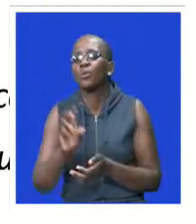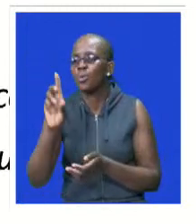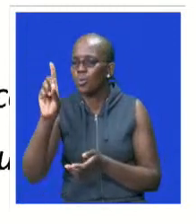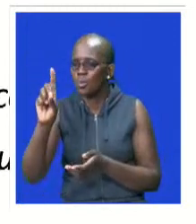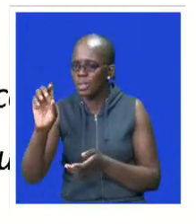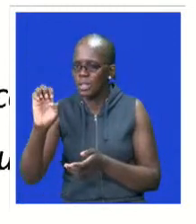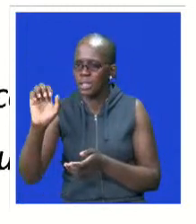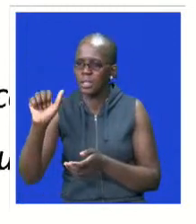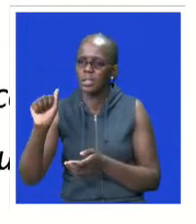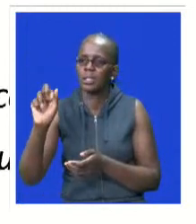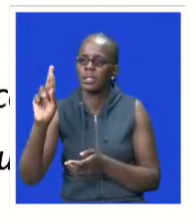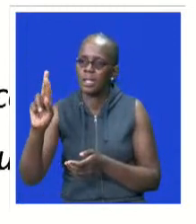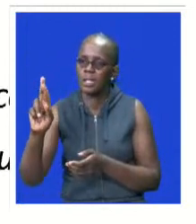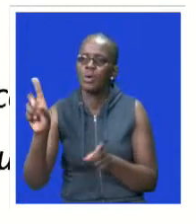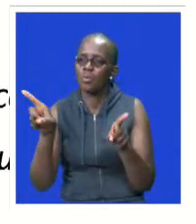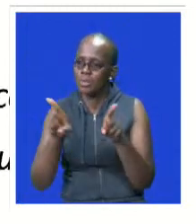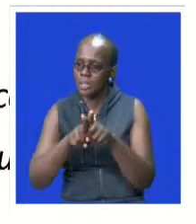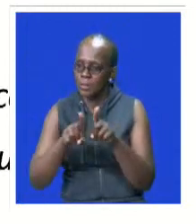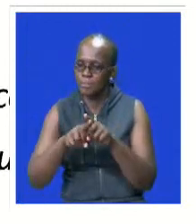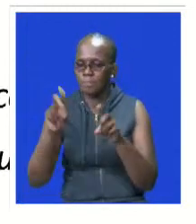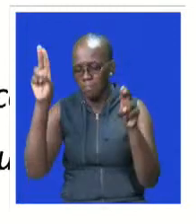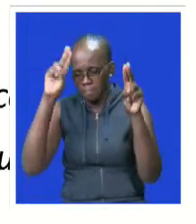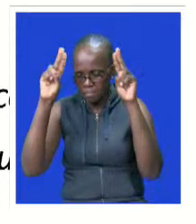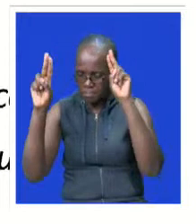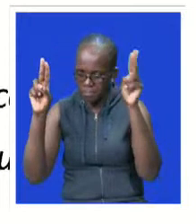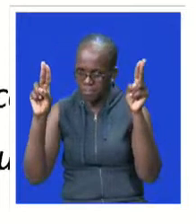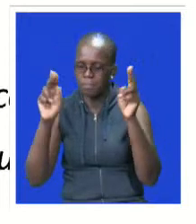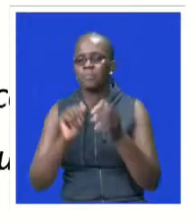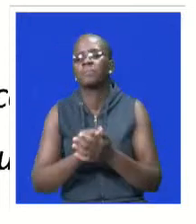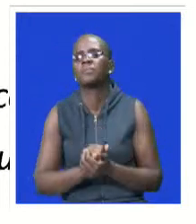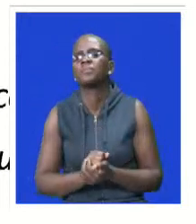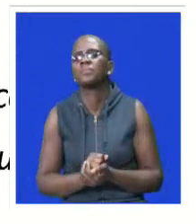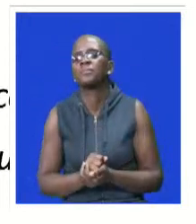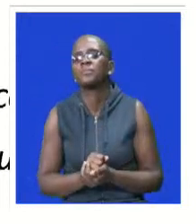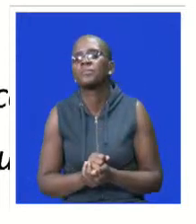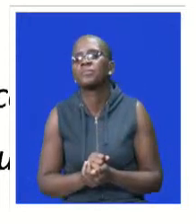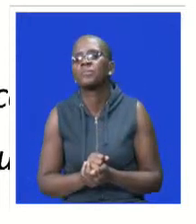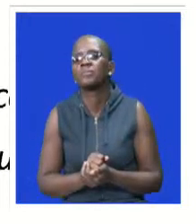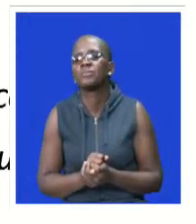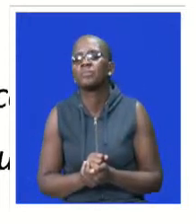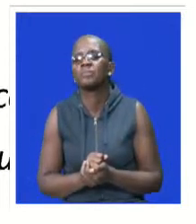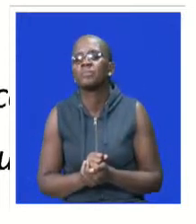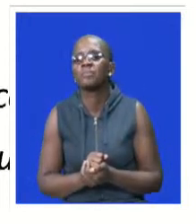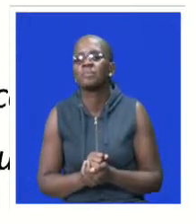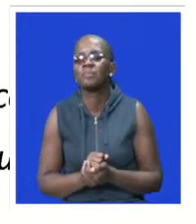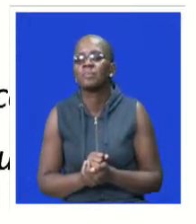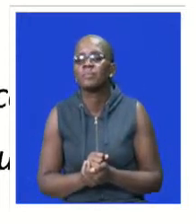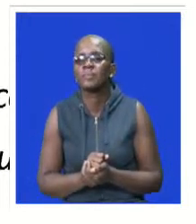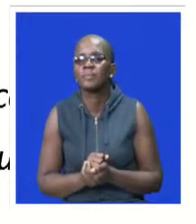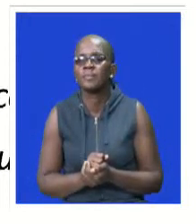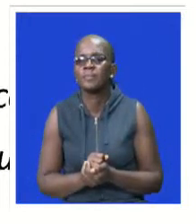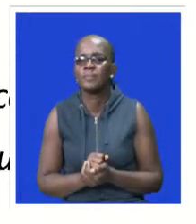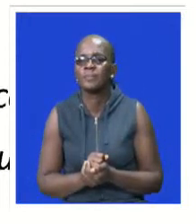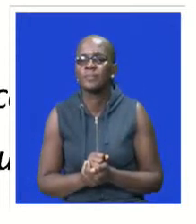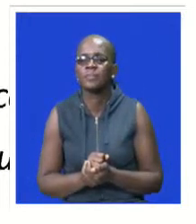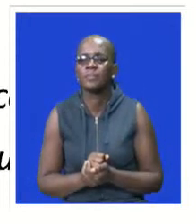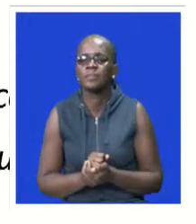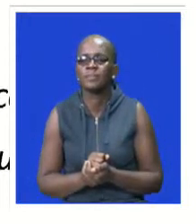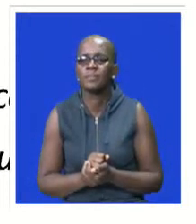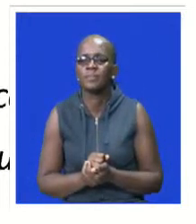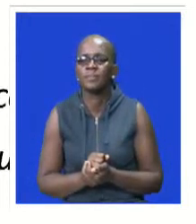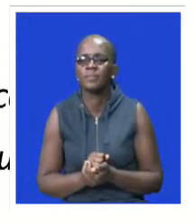side. So this is supposed to be salutation. So we referred to it as a greeting.